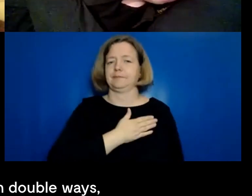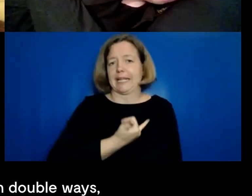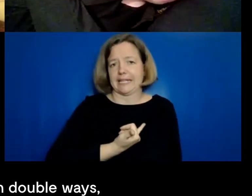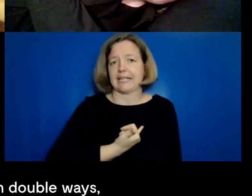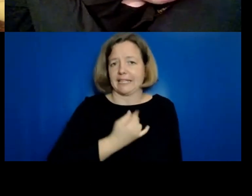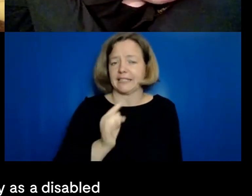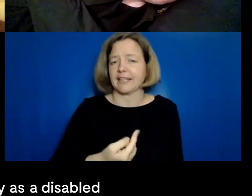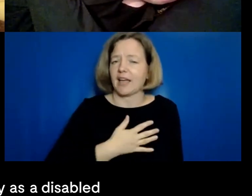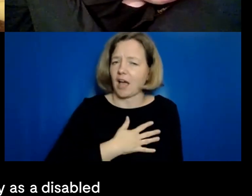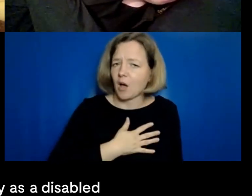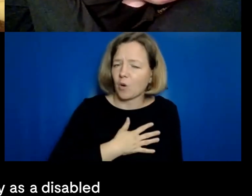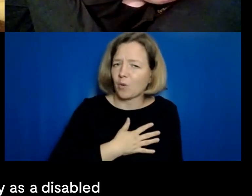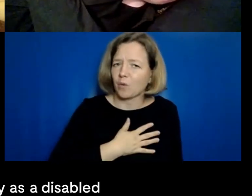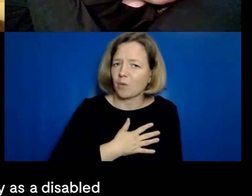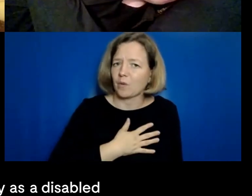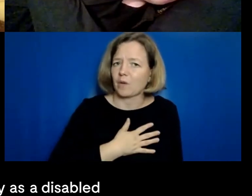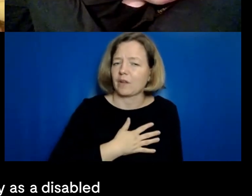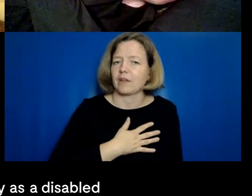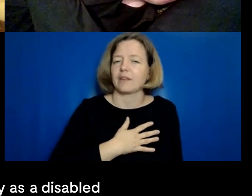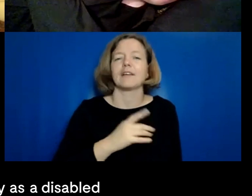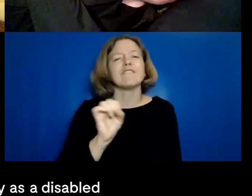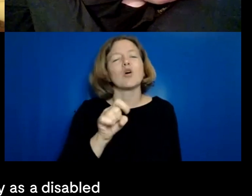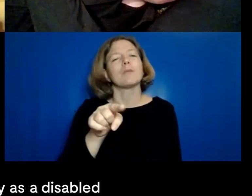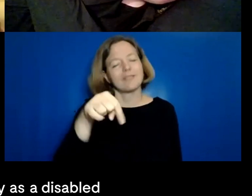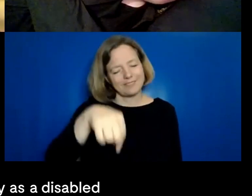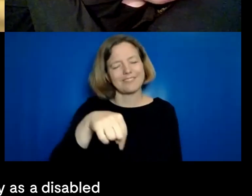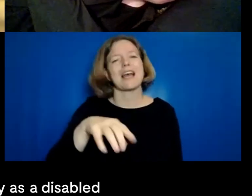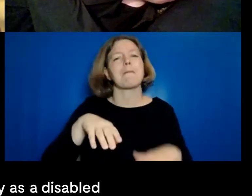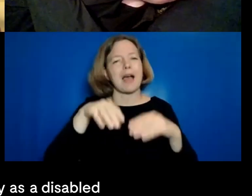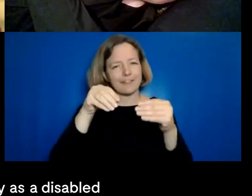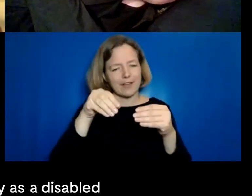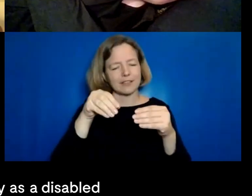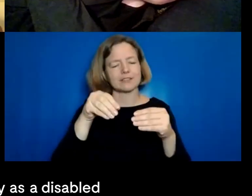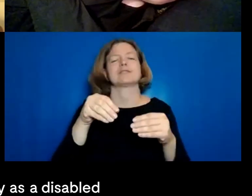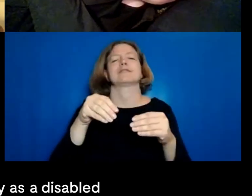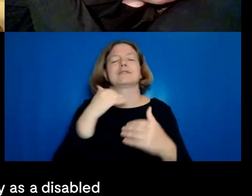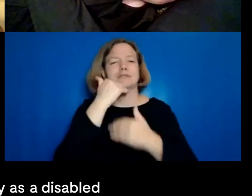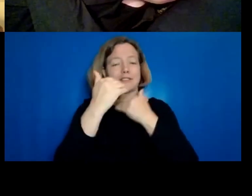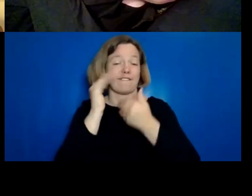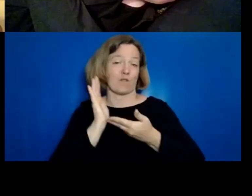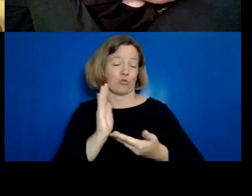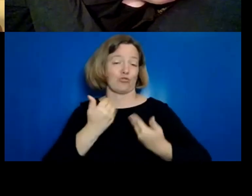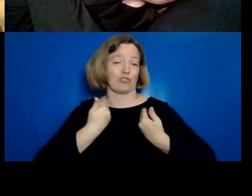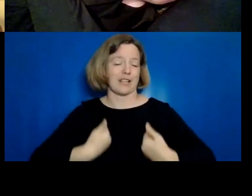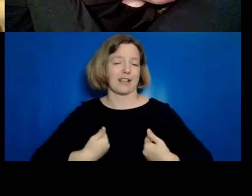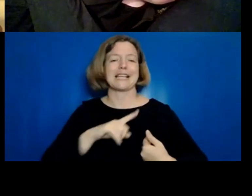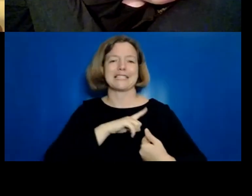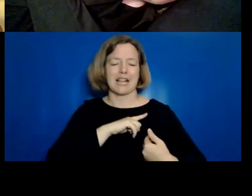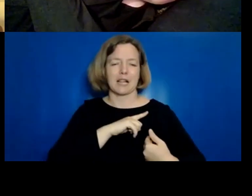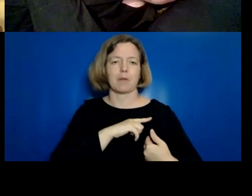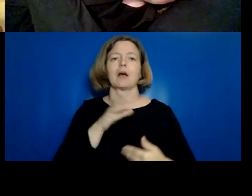at the beginning that I identified as a disabled chronically ill person, because for